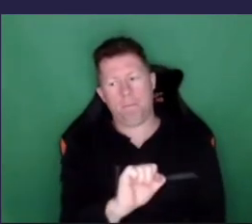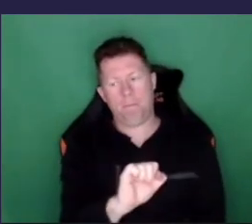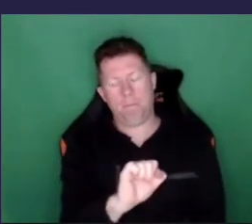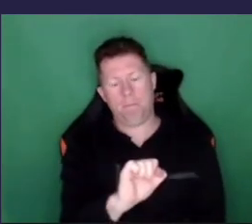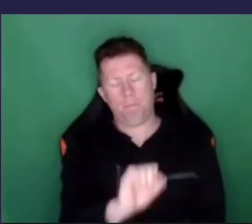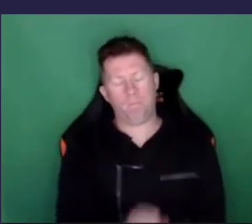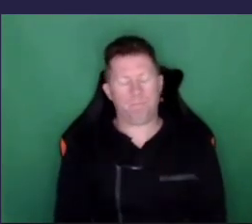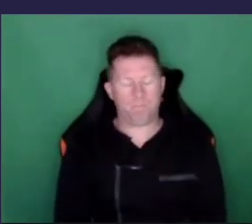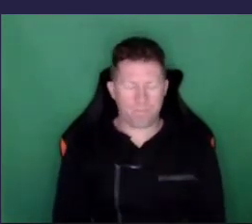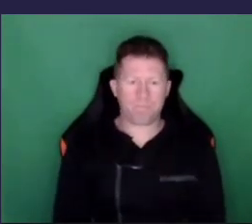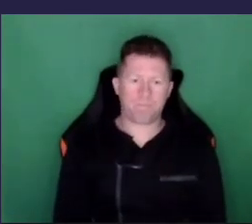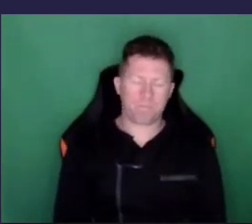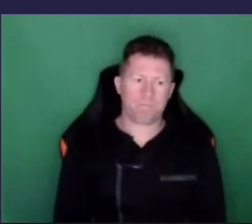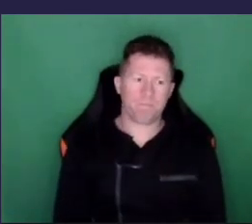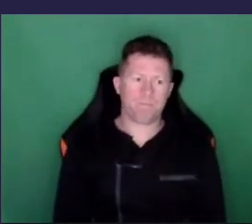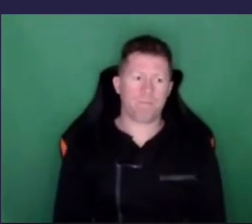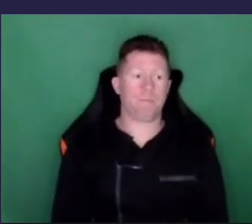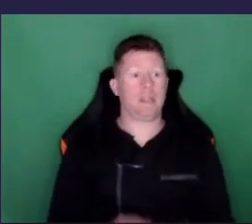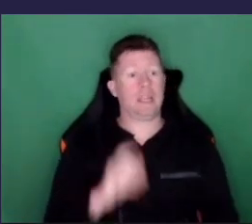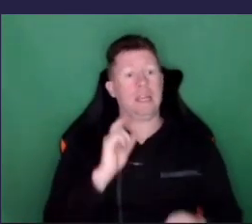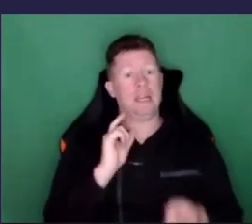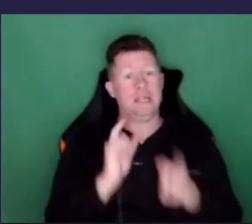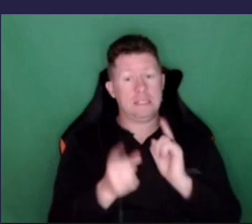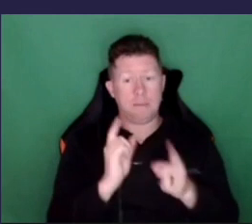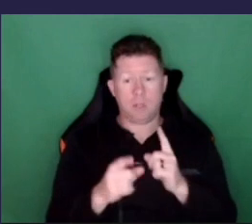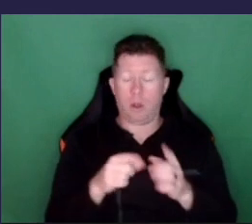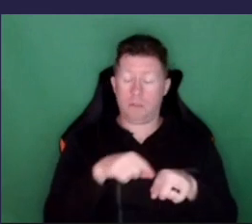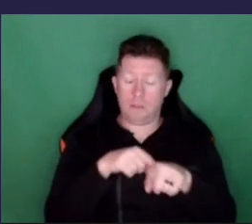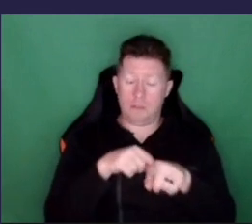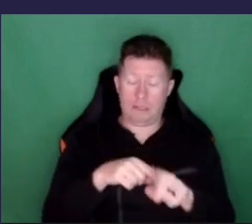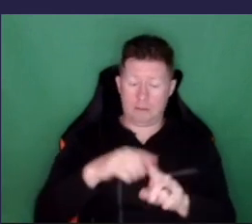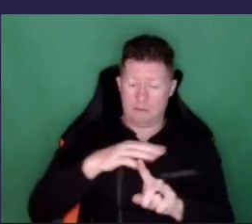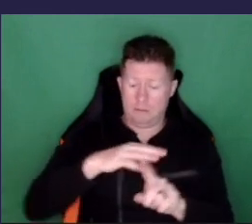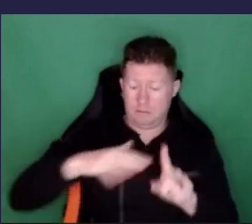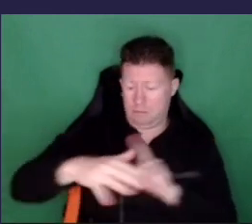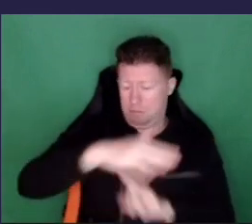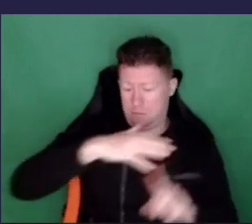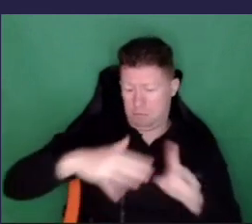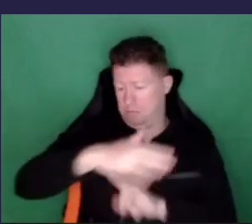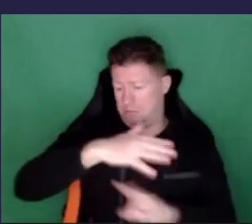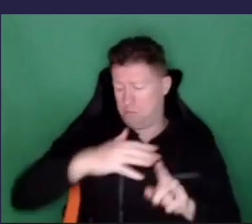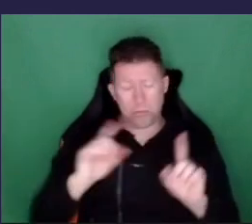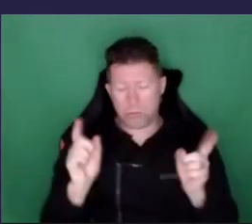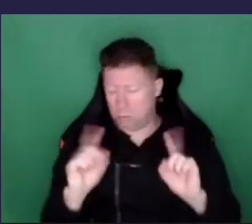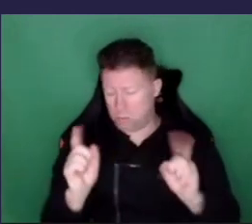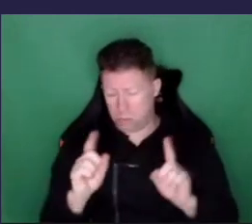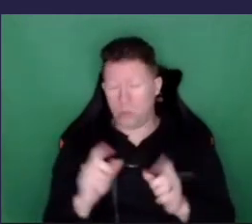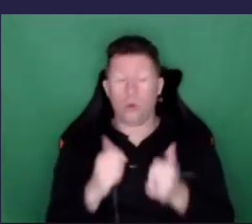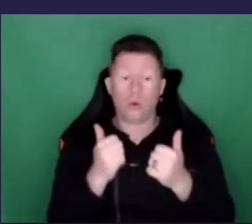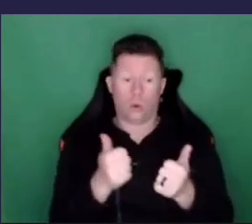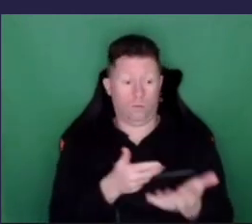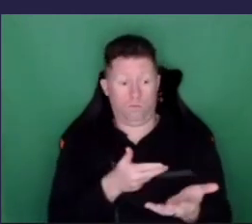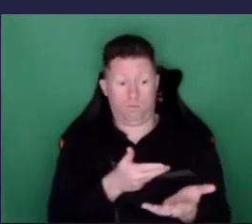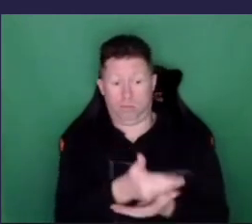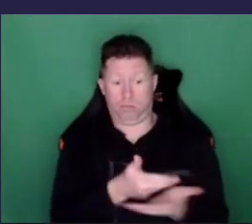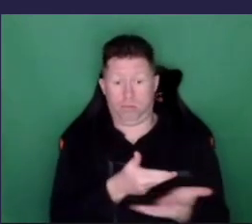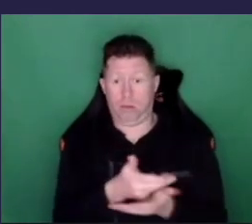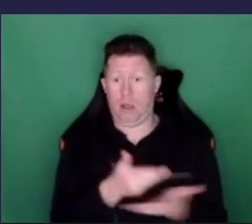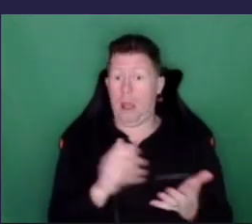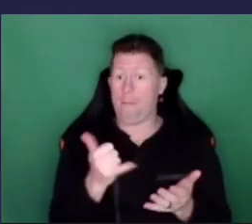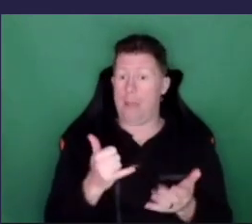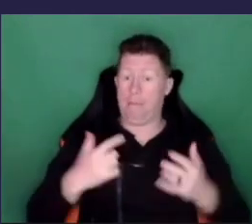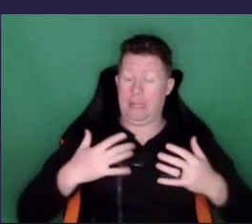Sometimes in some settings, it can be helpful to discuss and even rehearse as